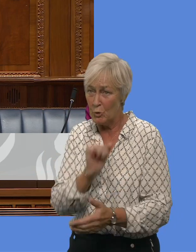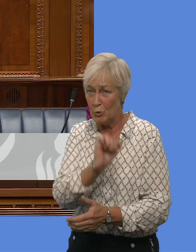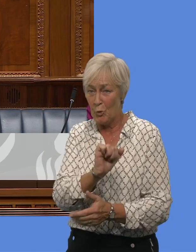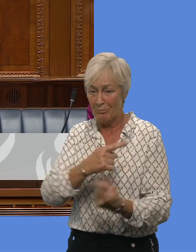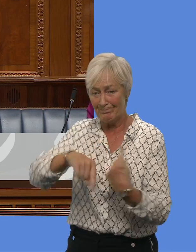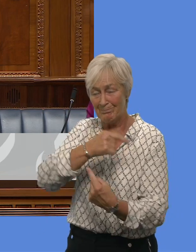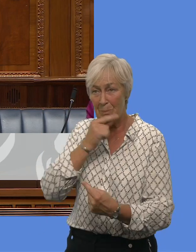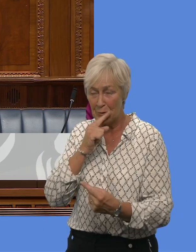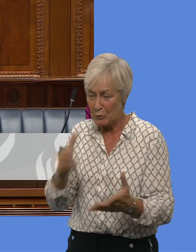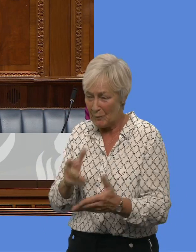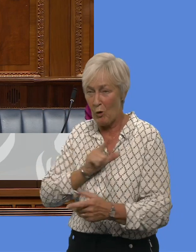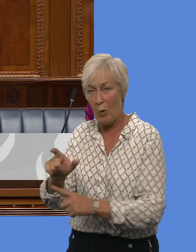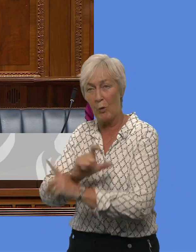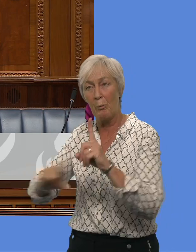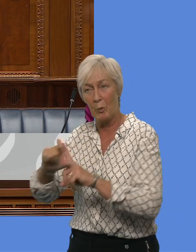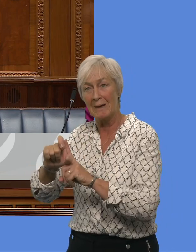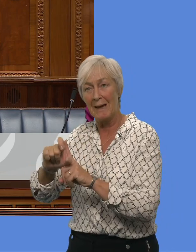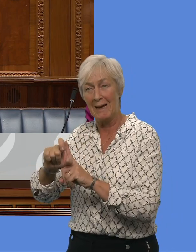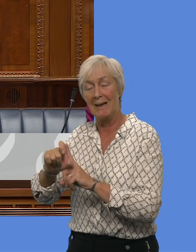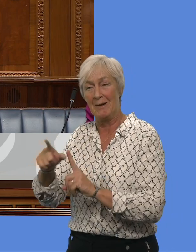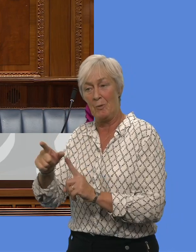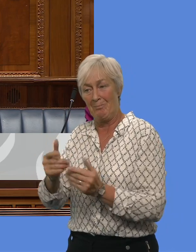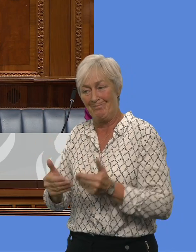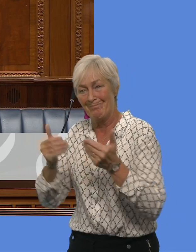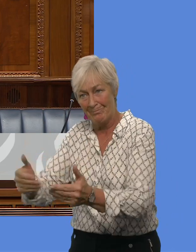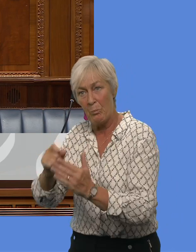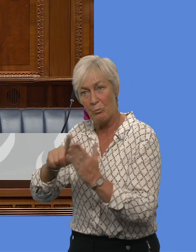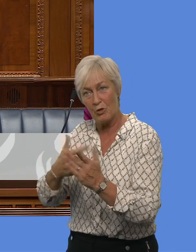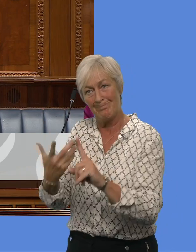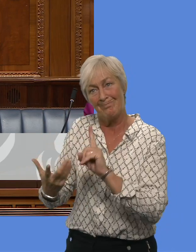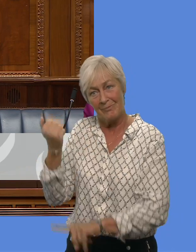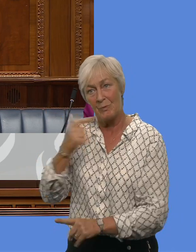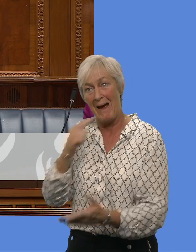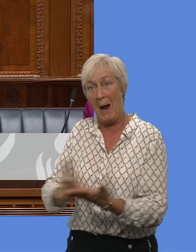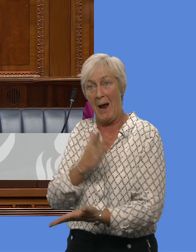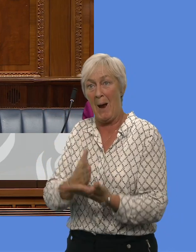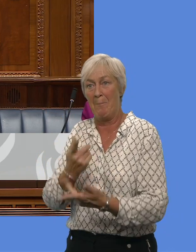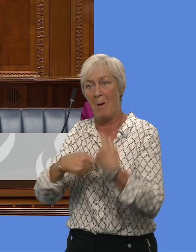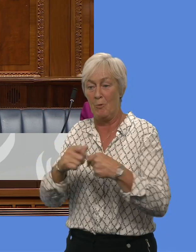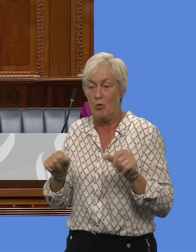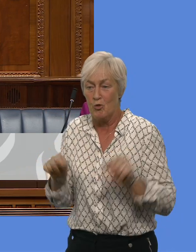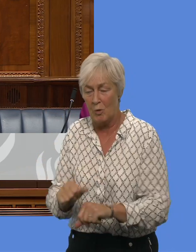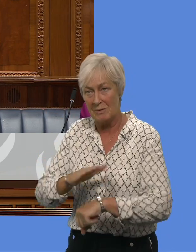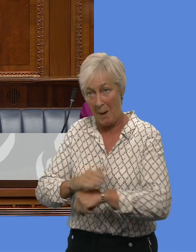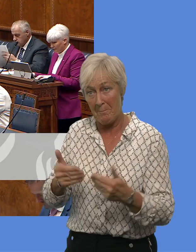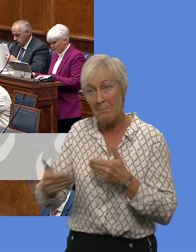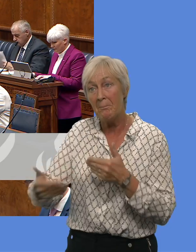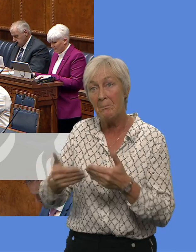the Urban Villages programme to move this project forward to actualisation in as short a timescale as